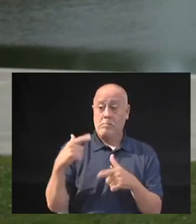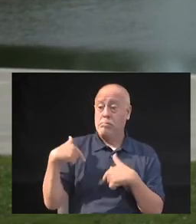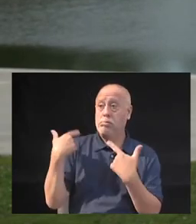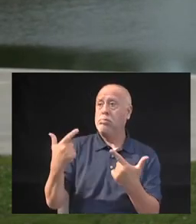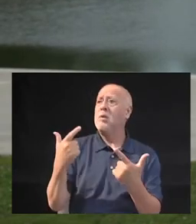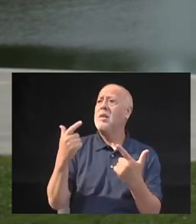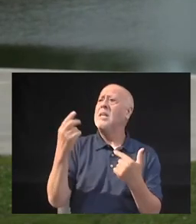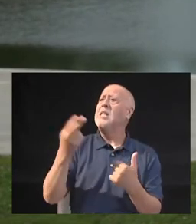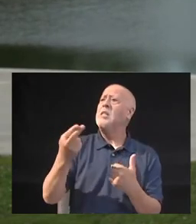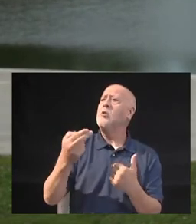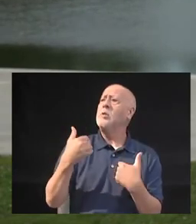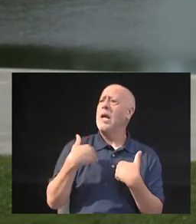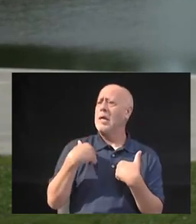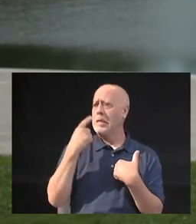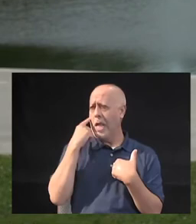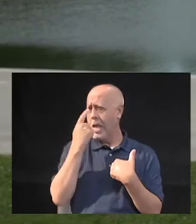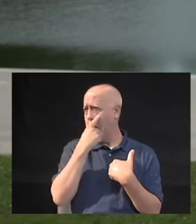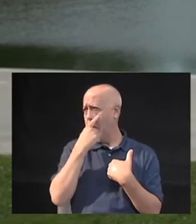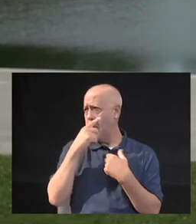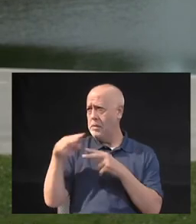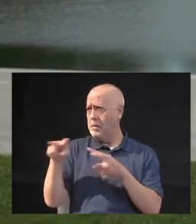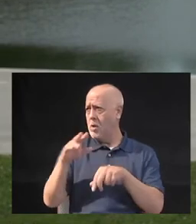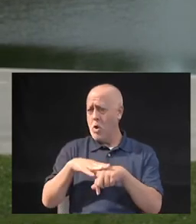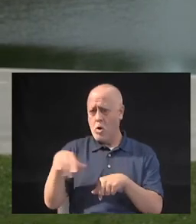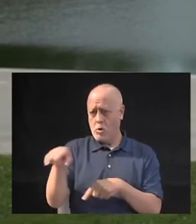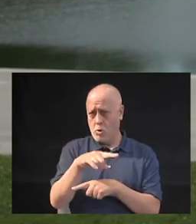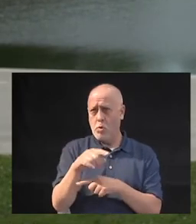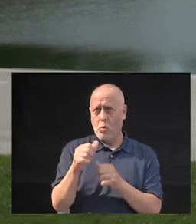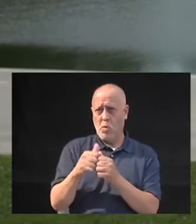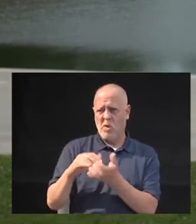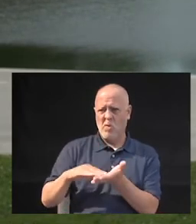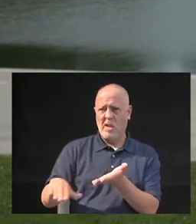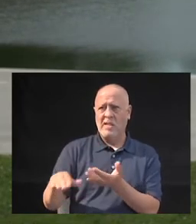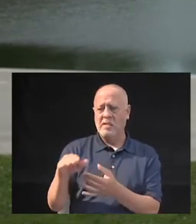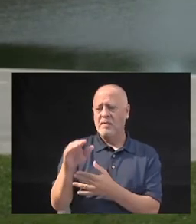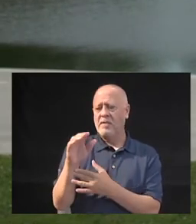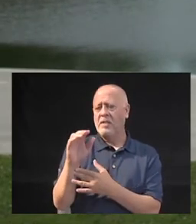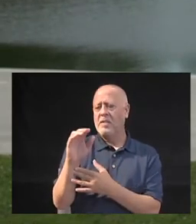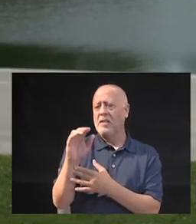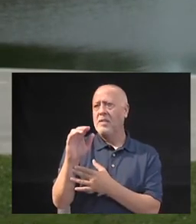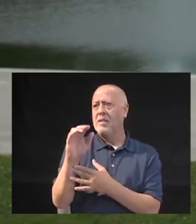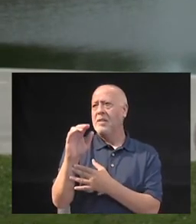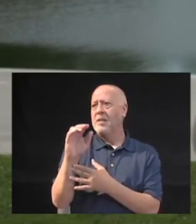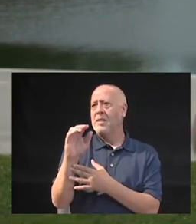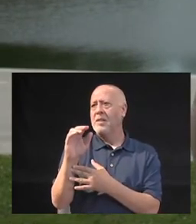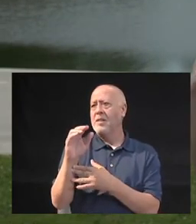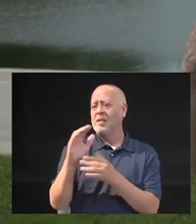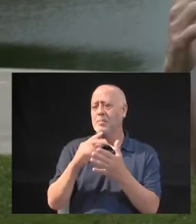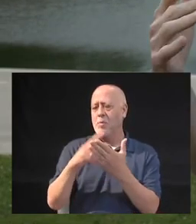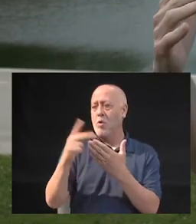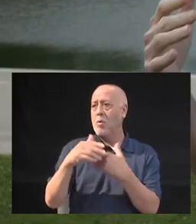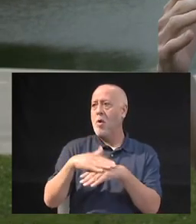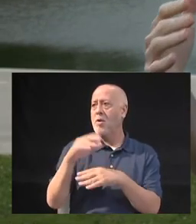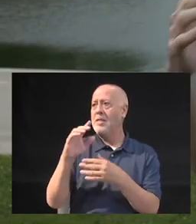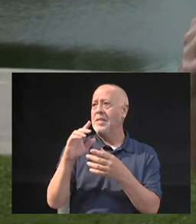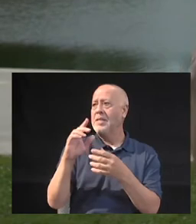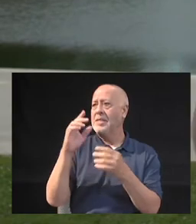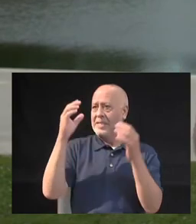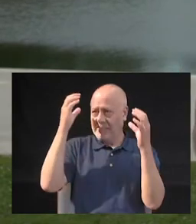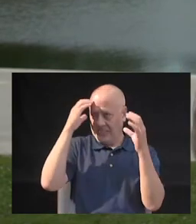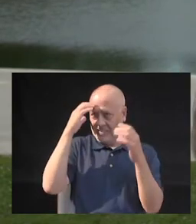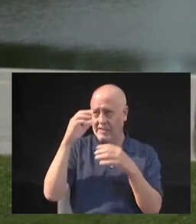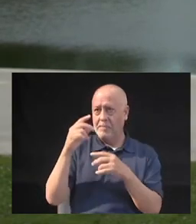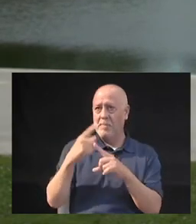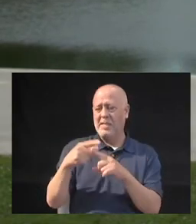Its Eyes on You with the release of Hamilton on Disney Plus. This July 4th weekend, I want you to think about what's here on the